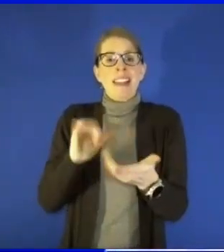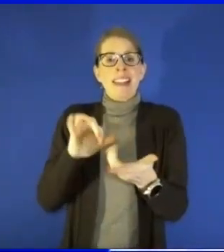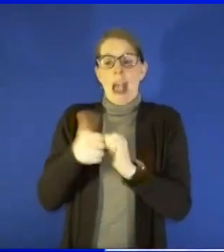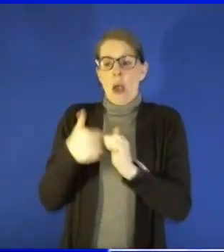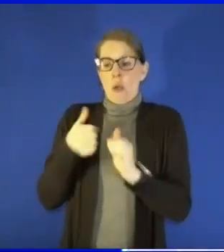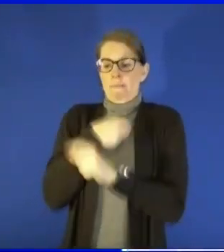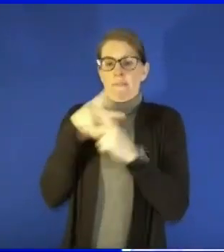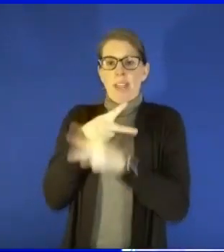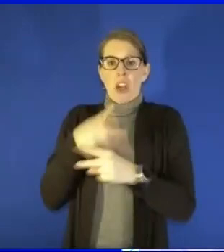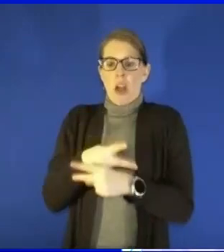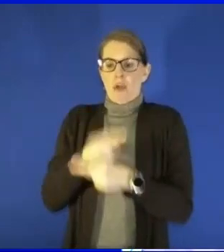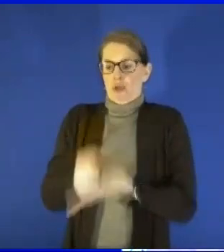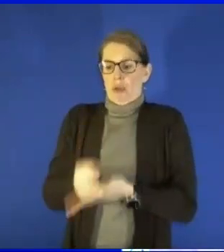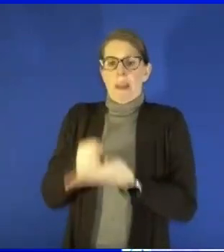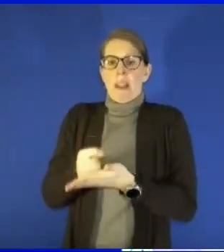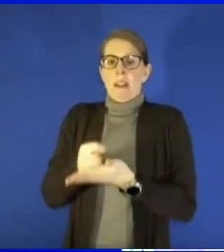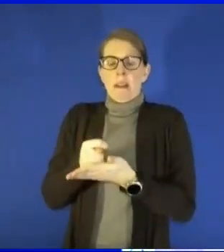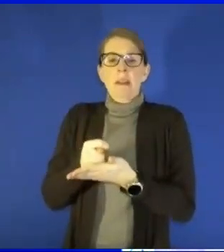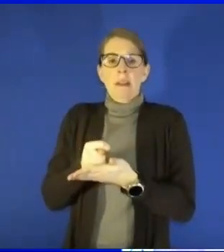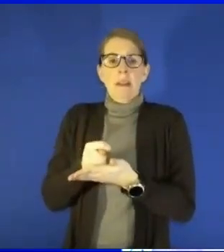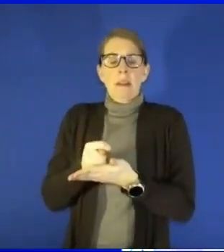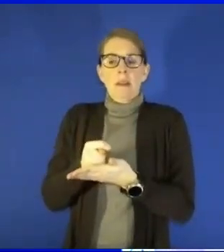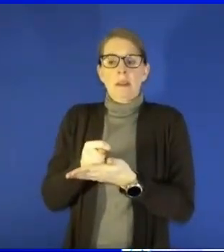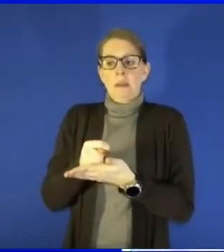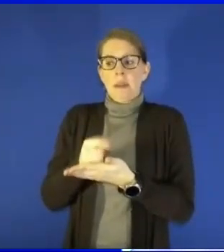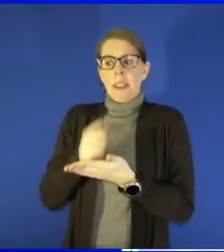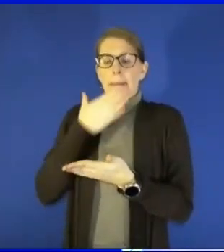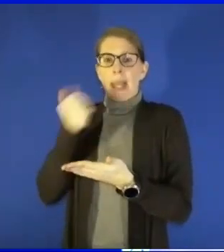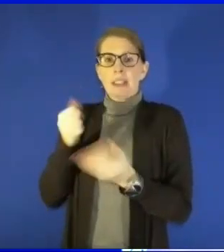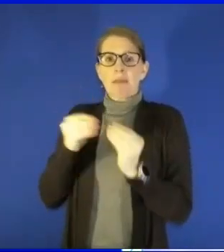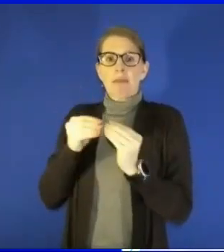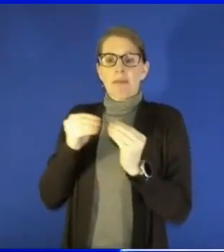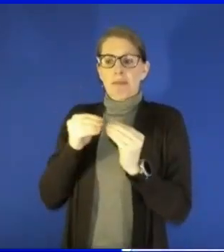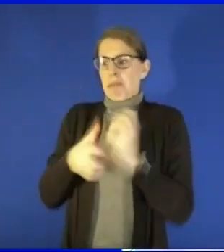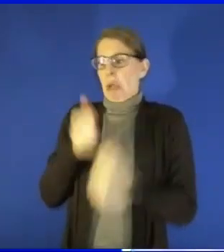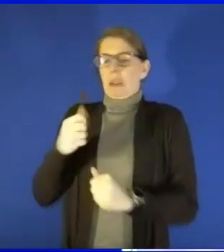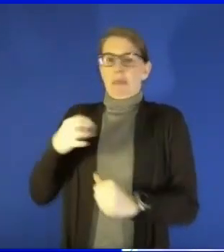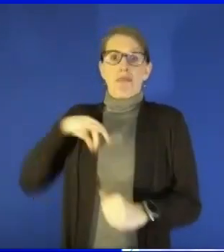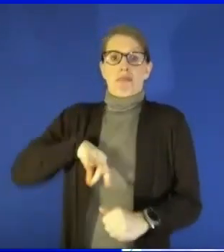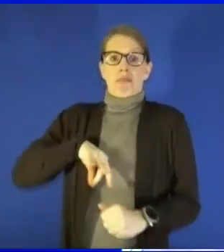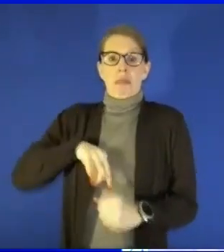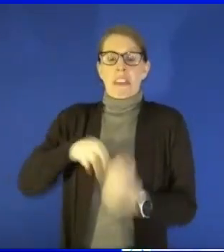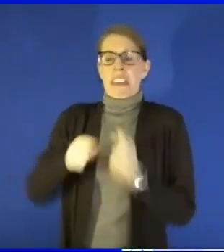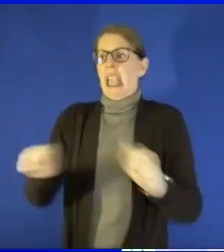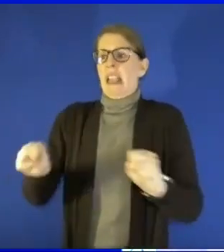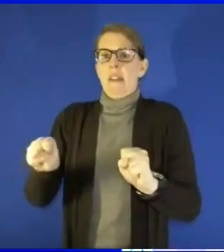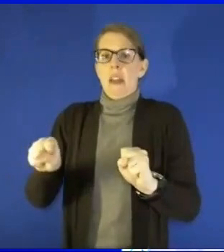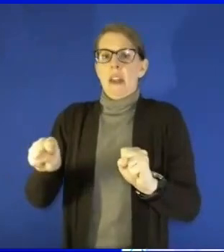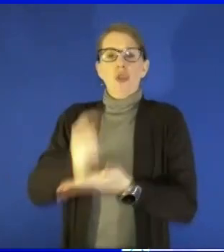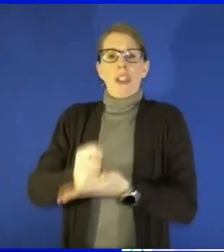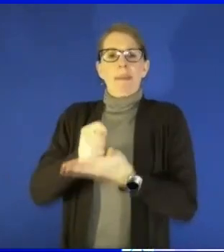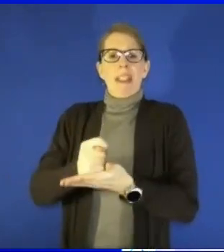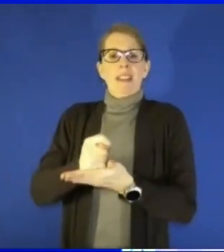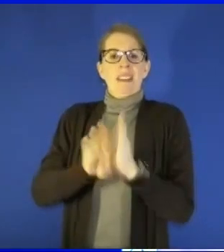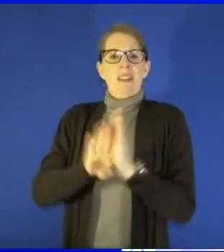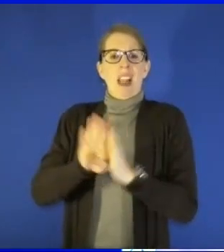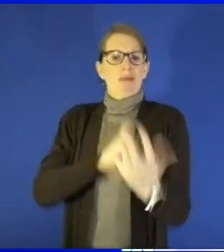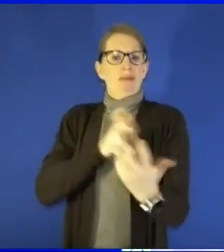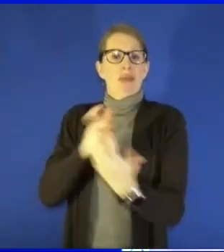to provide you with the best, most beneficial, and most safe treatments. And this occurs everything from